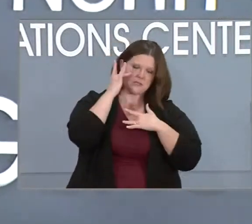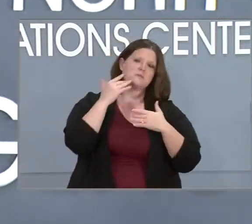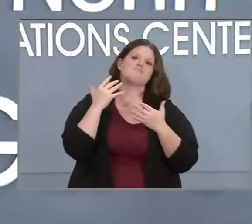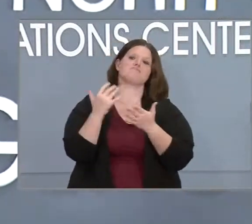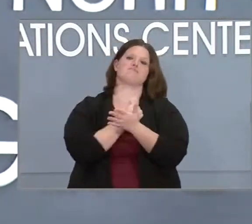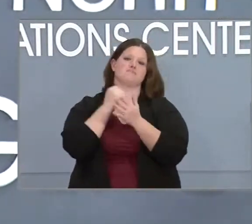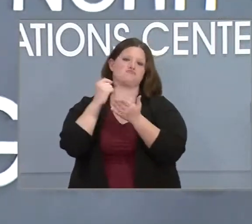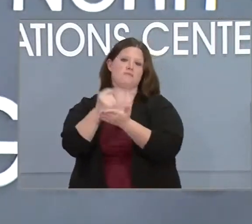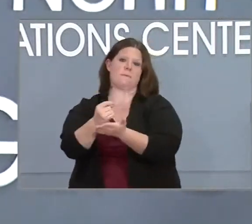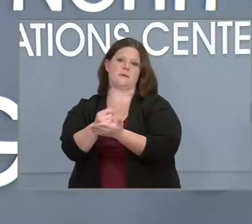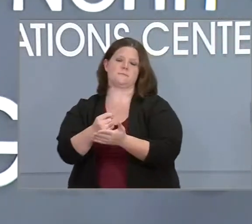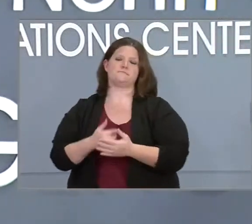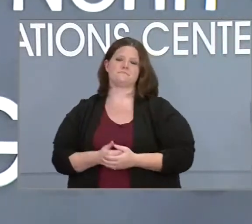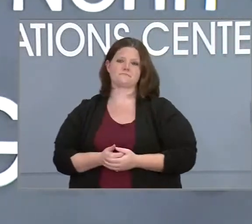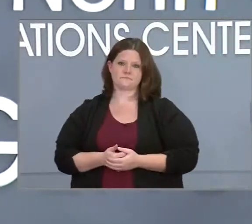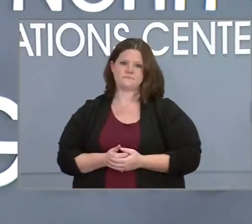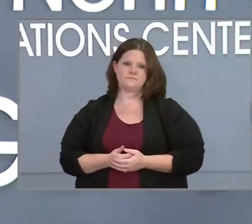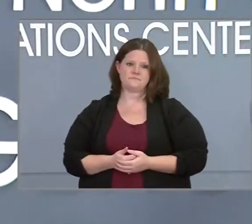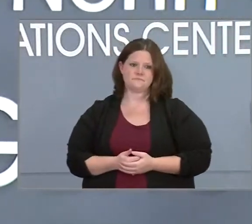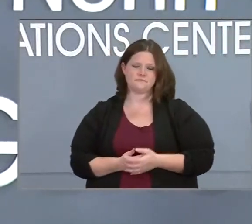Next question, please.